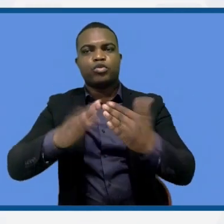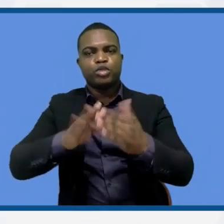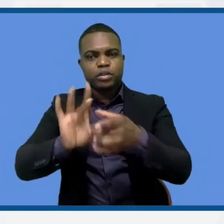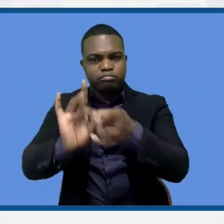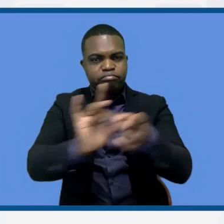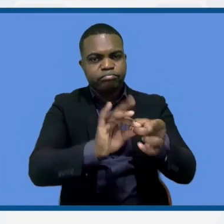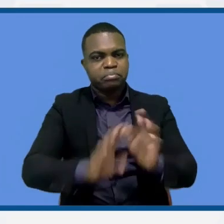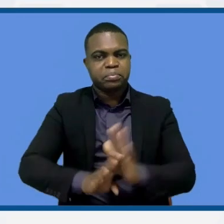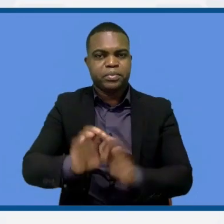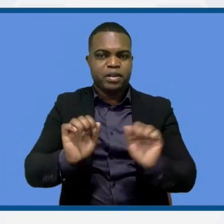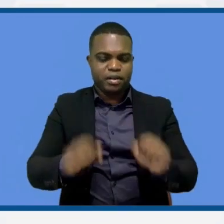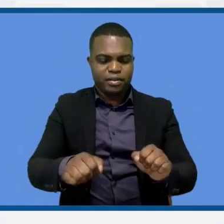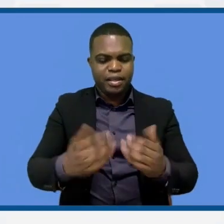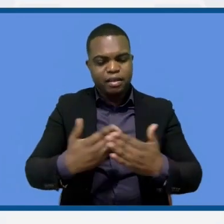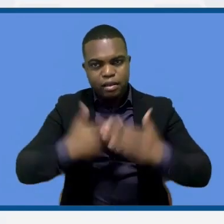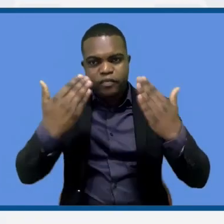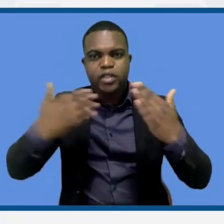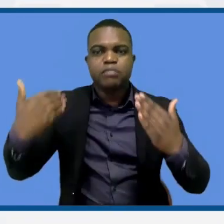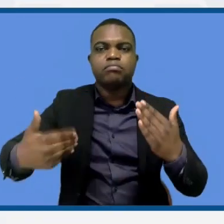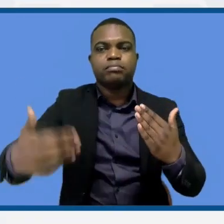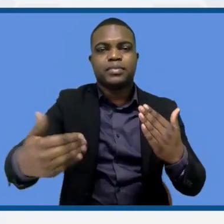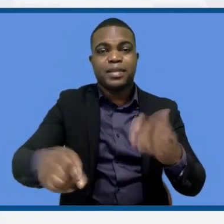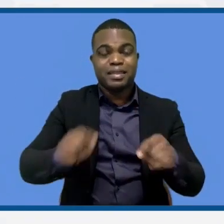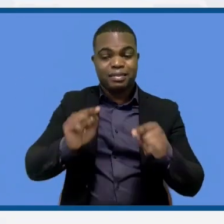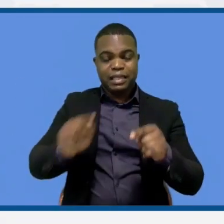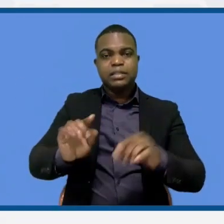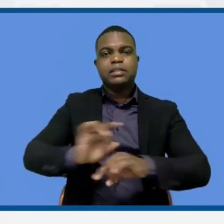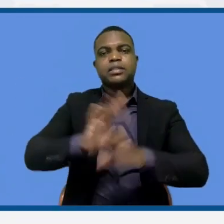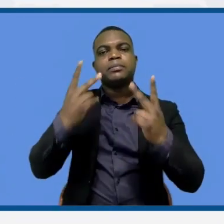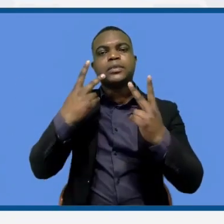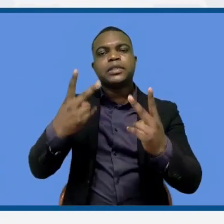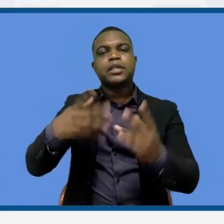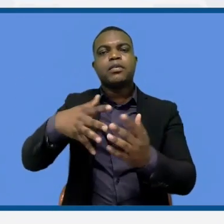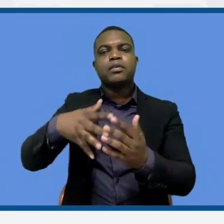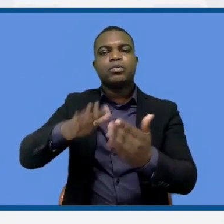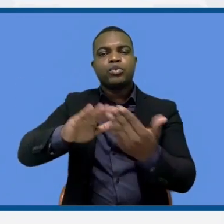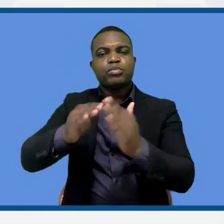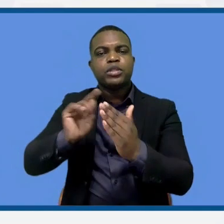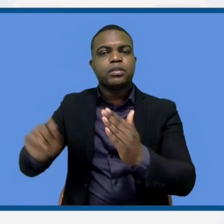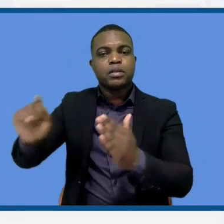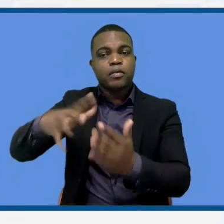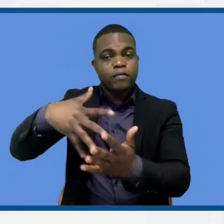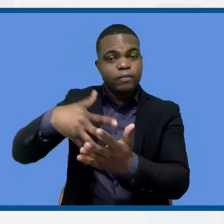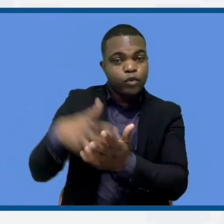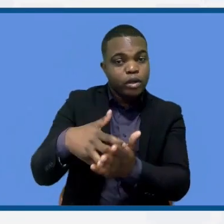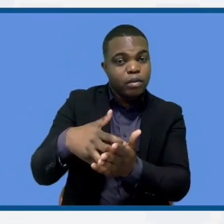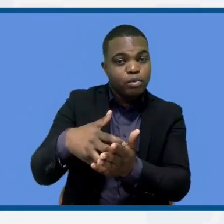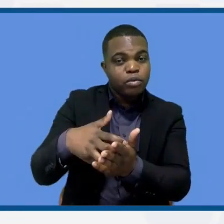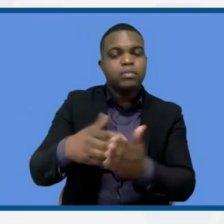own needs. This, of course, affects quality of life and also resilience when